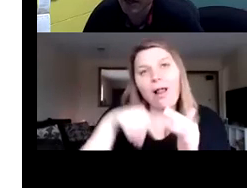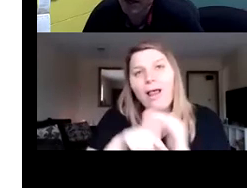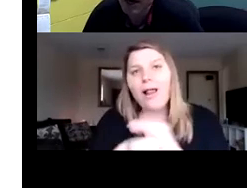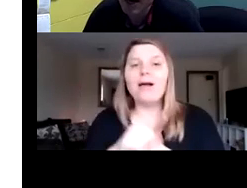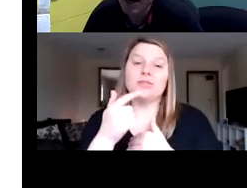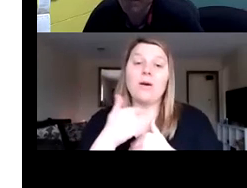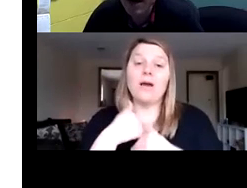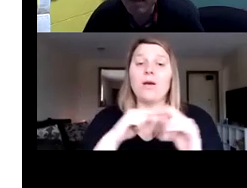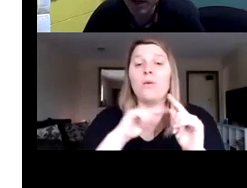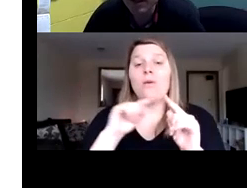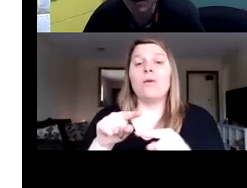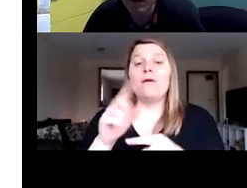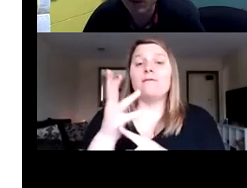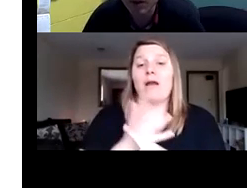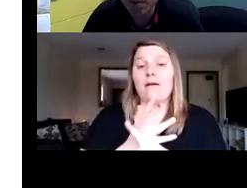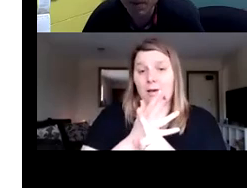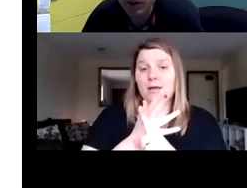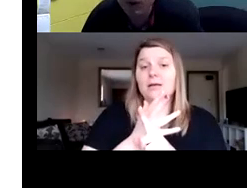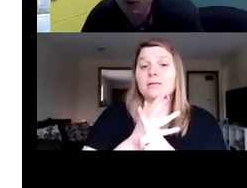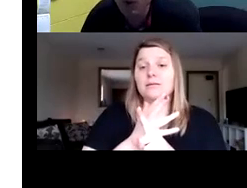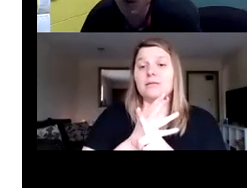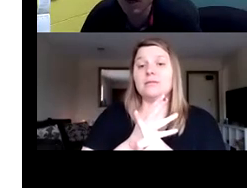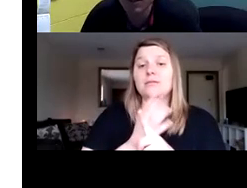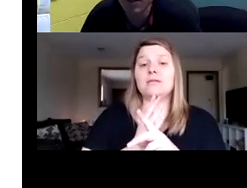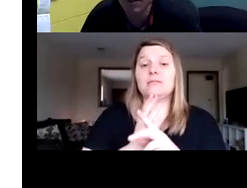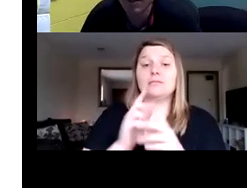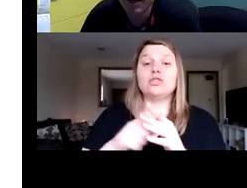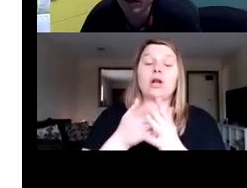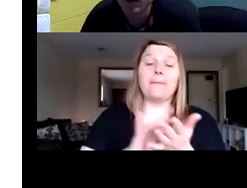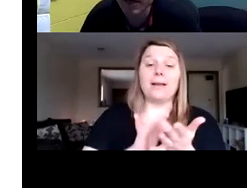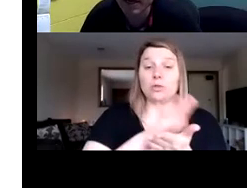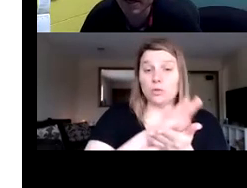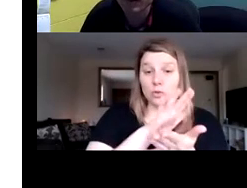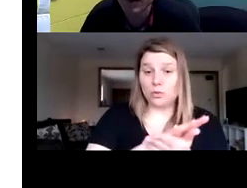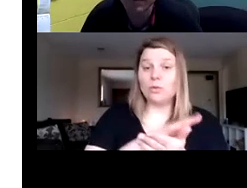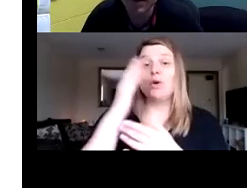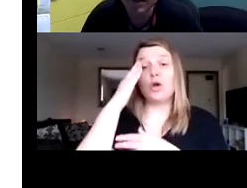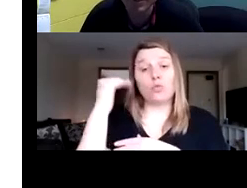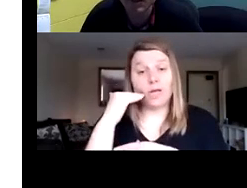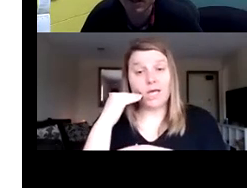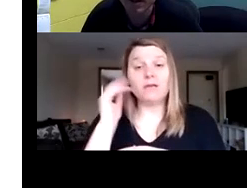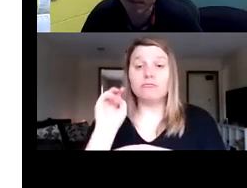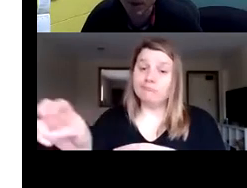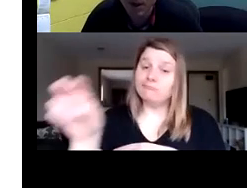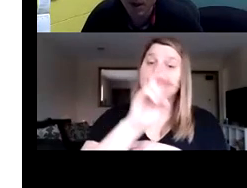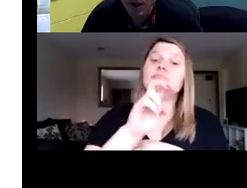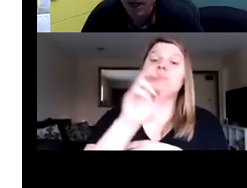about 5 months before starting medical school in Korea and traveling around East